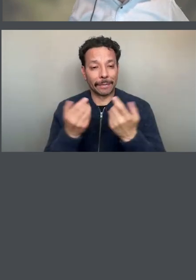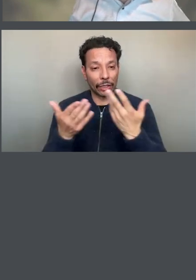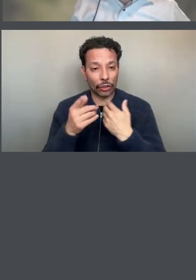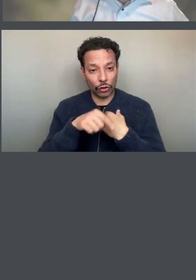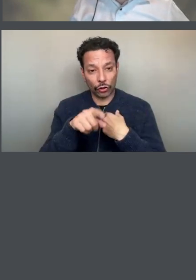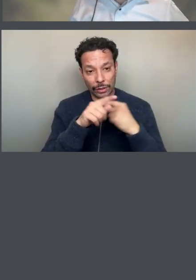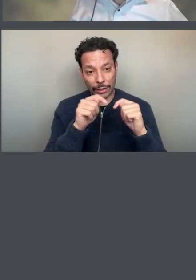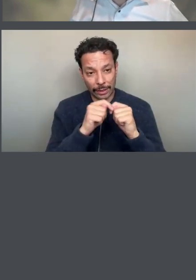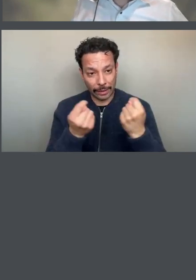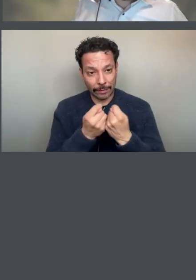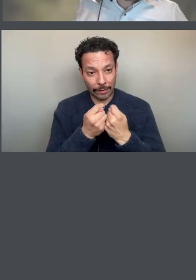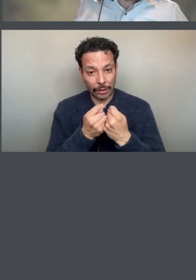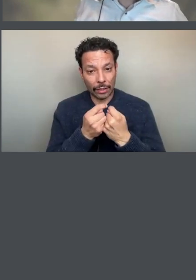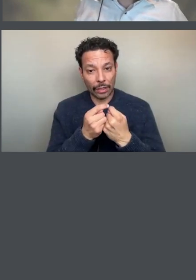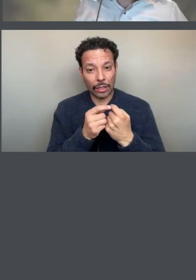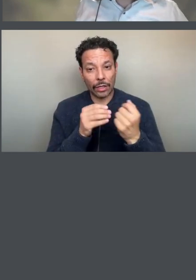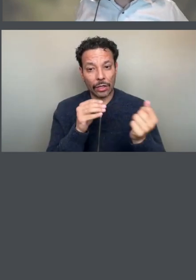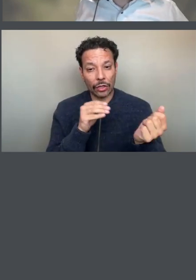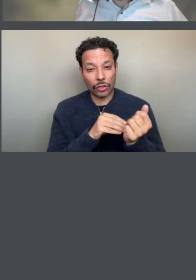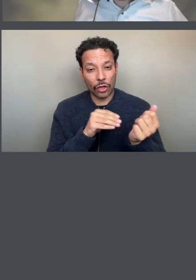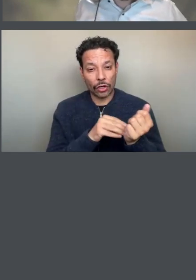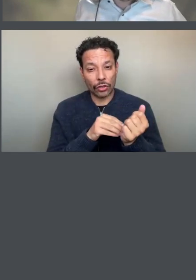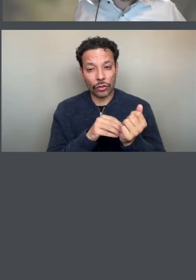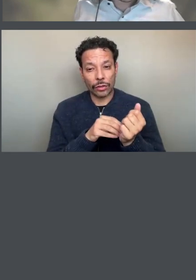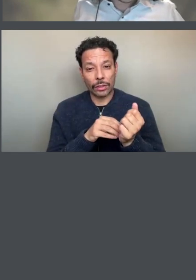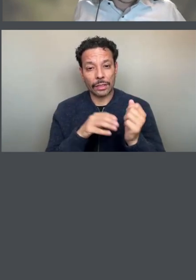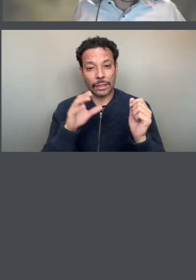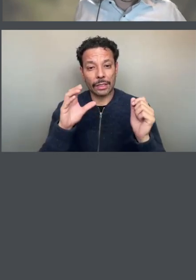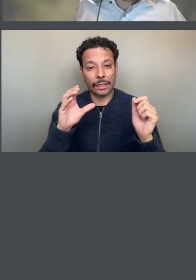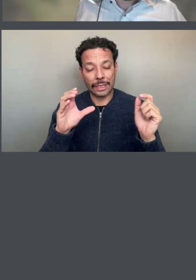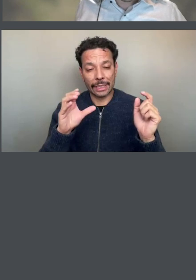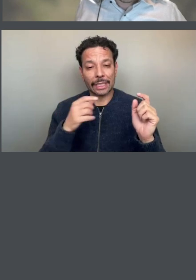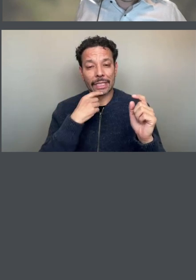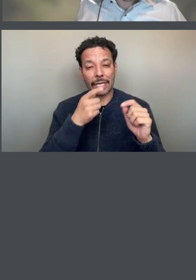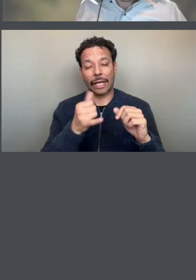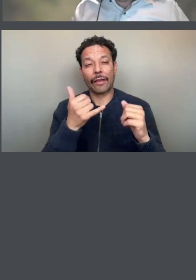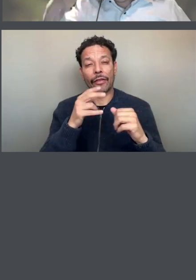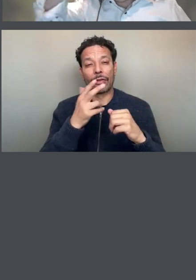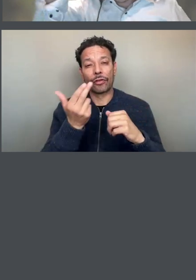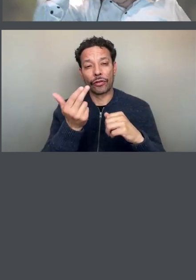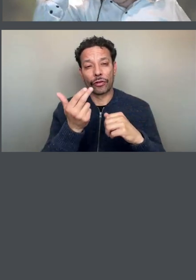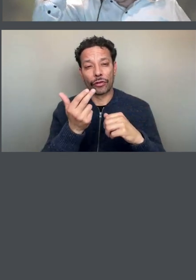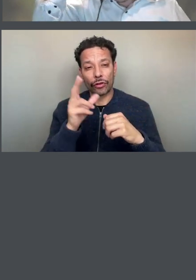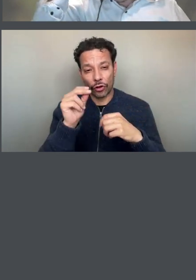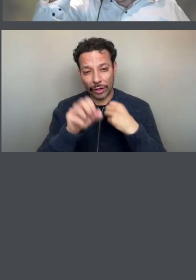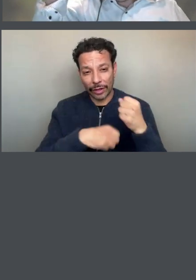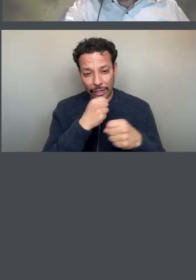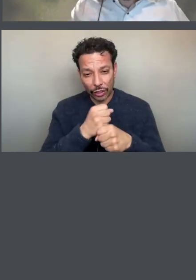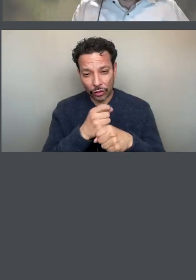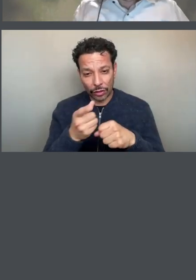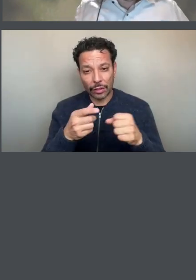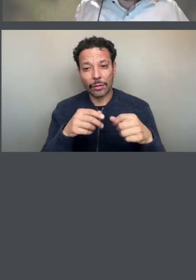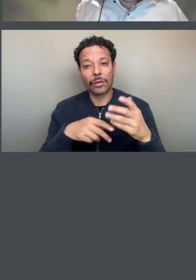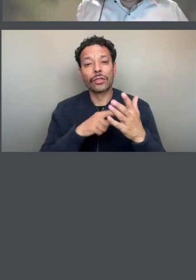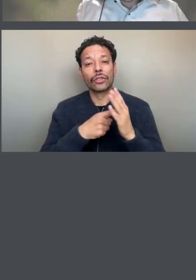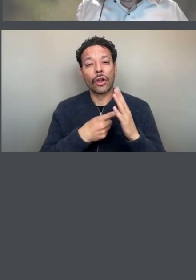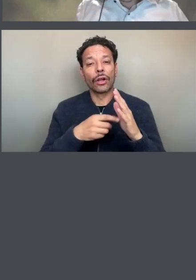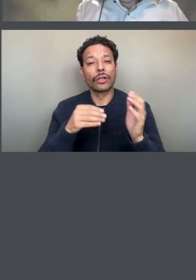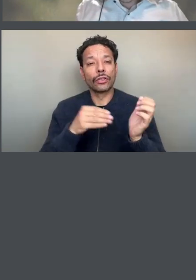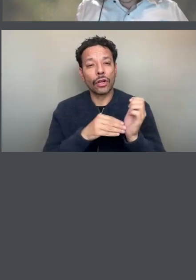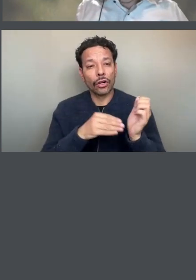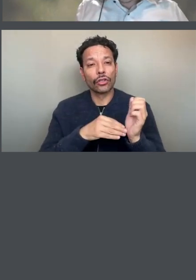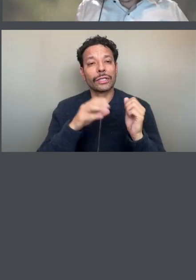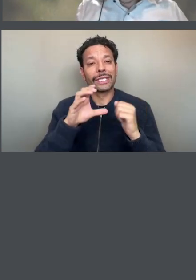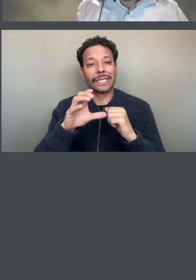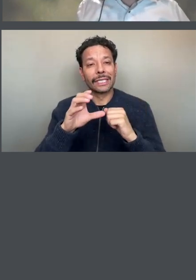team, Dr. C, I just calculated, this is the 30th year. So this program was started by Dr. C and Dr. Norton